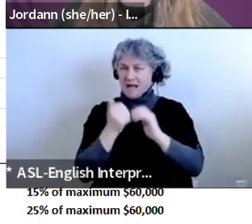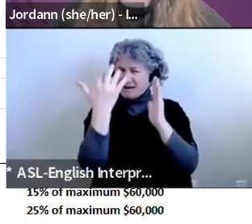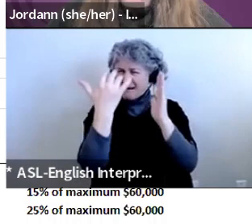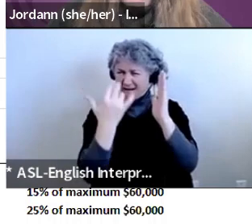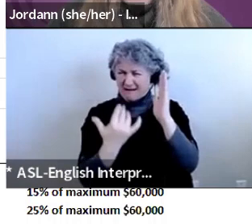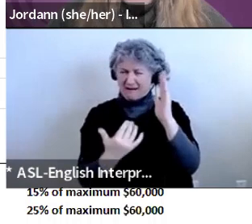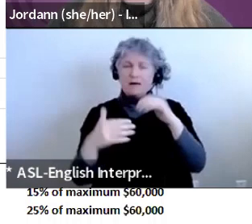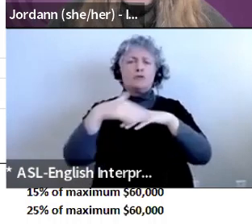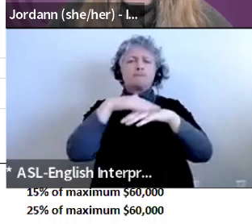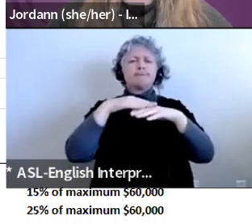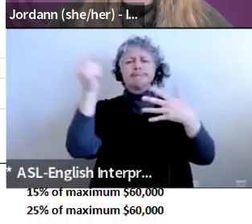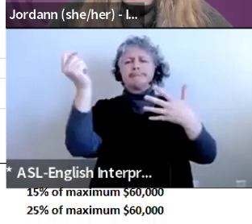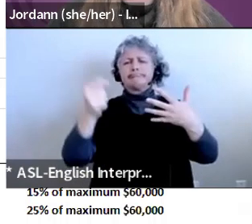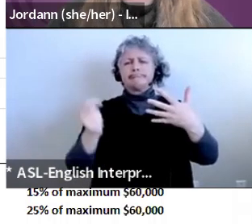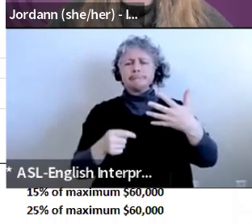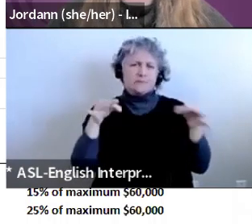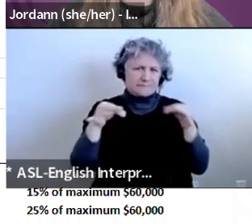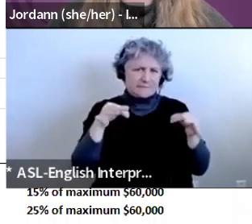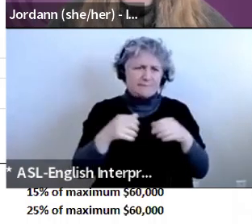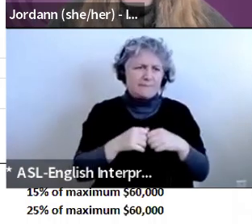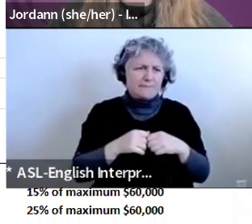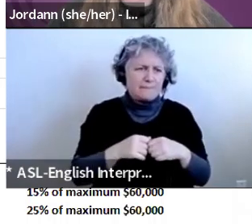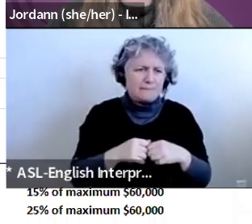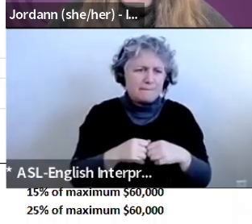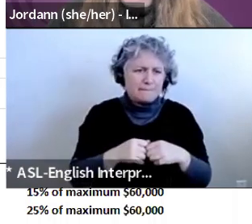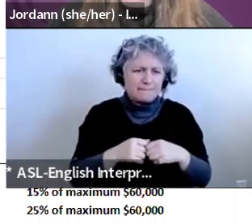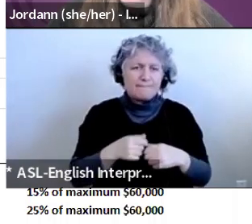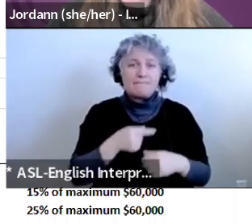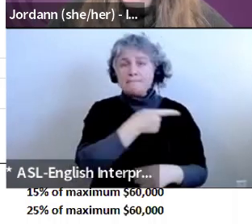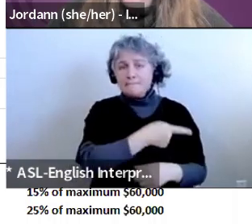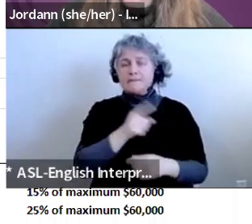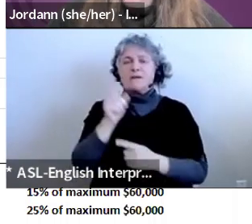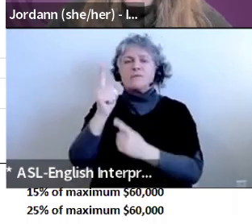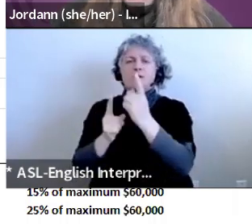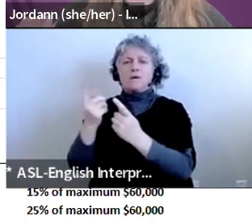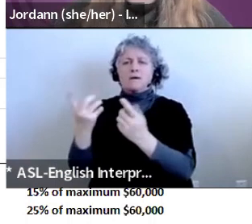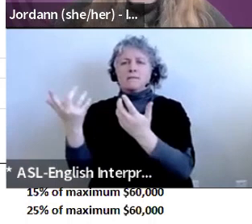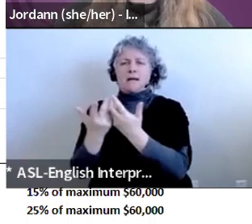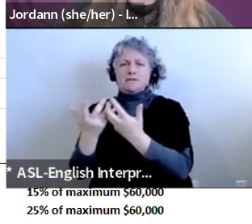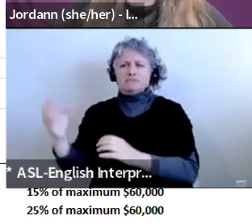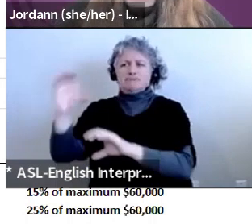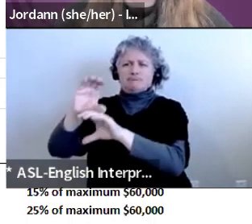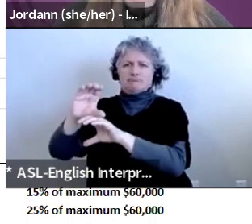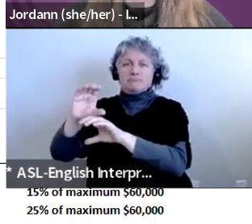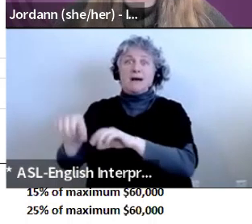high-level budget. So this here is an example of a budget with a 1-to-1 match. The other version is identical, but the formulas are